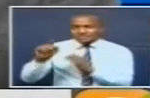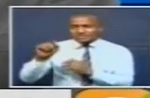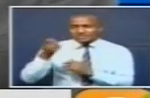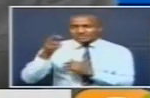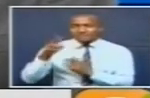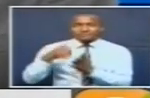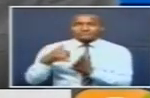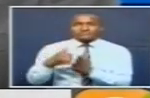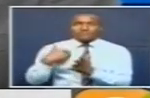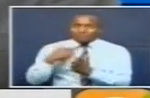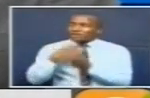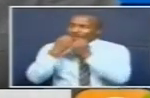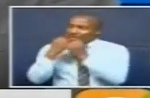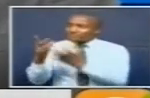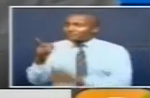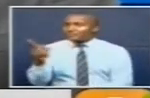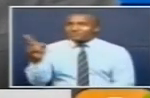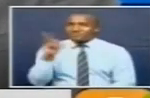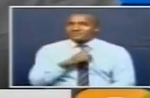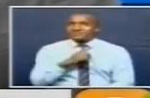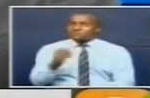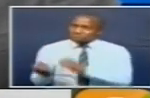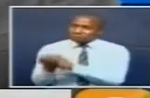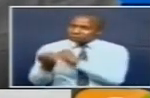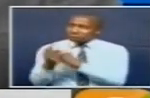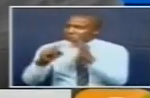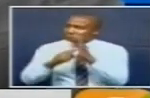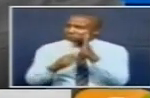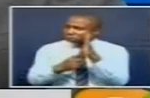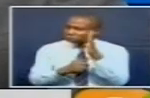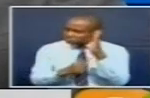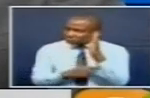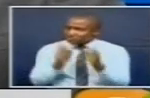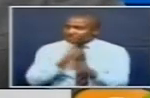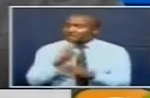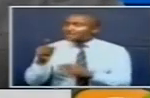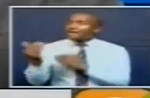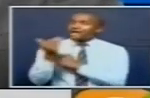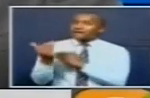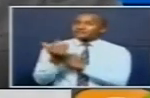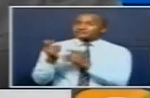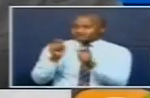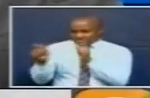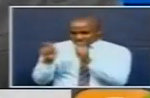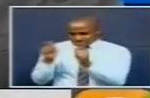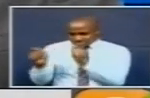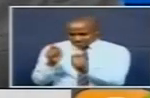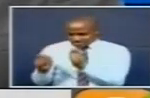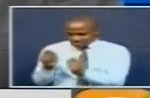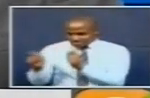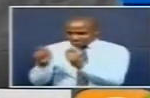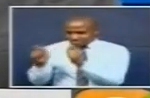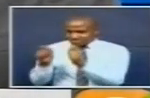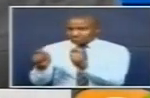gave them a briefing. We took them through the specifications of the tender, and they requested a certain adjustments be made to the on